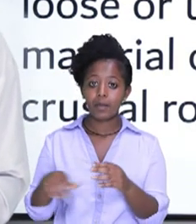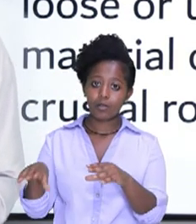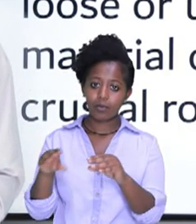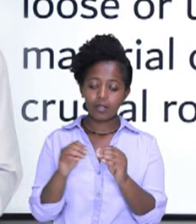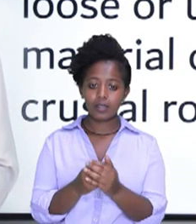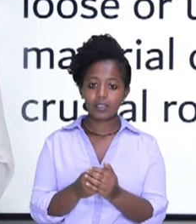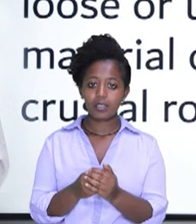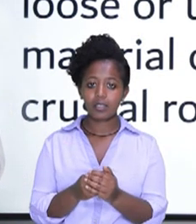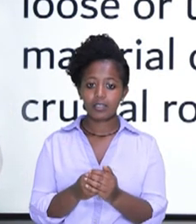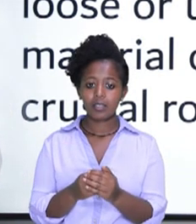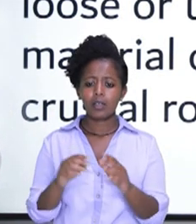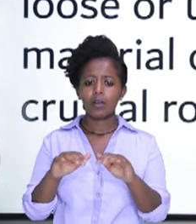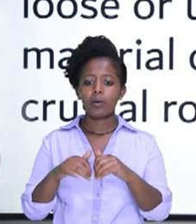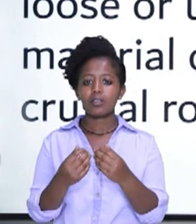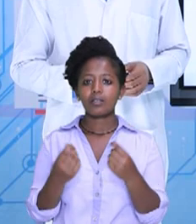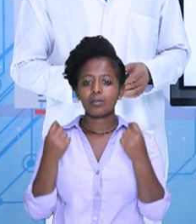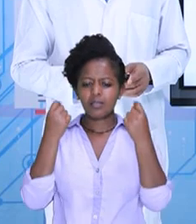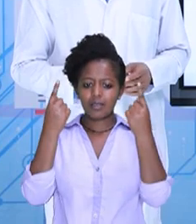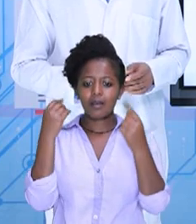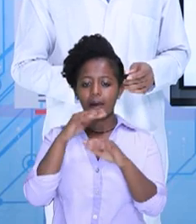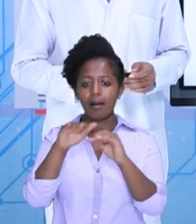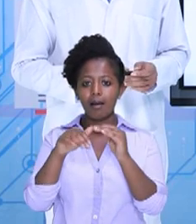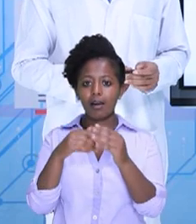Students, what do you think about soil?